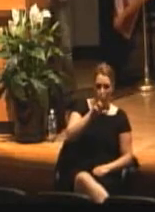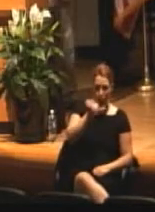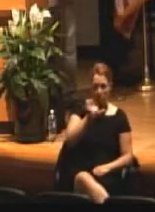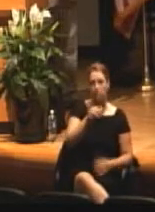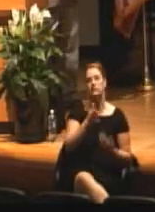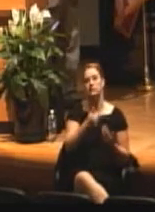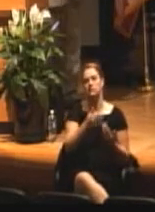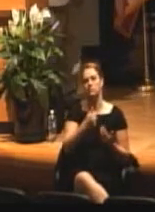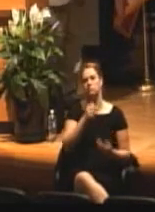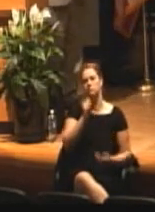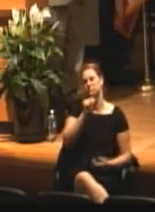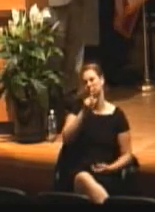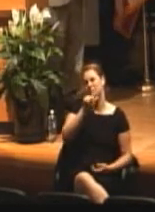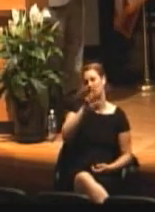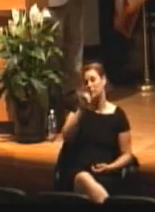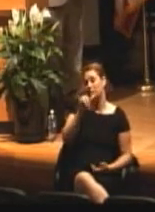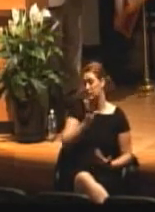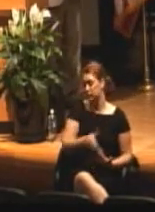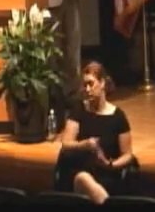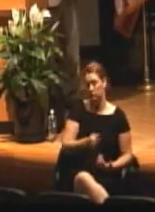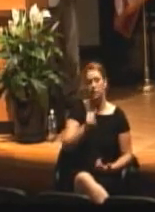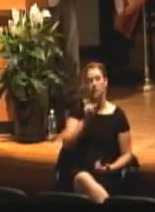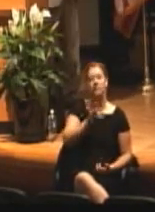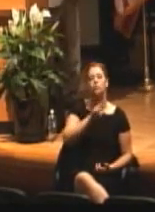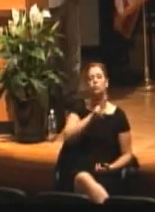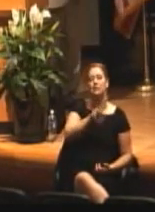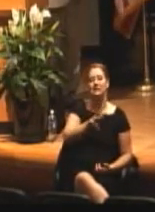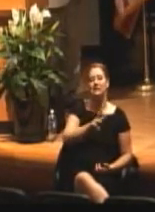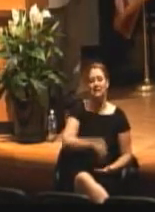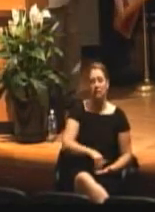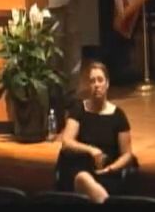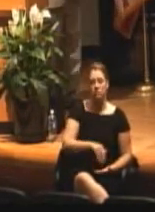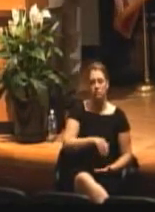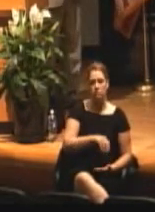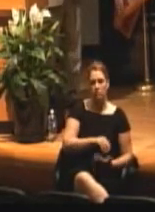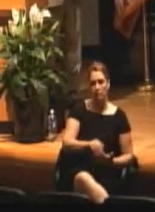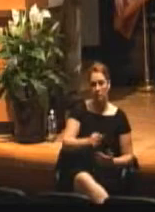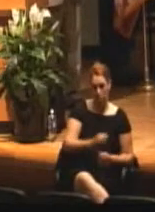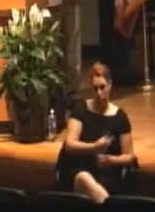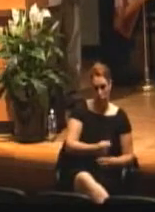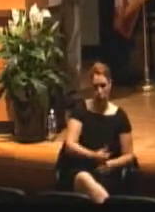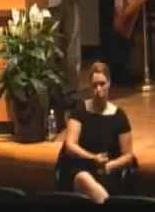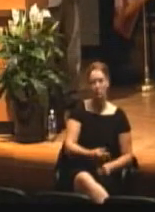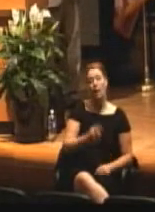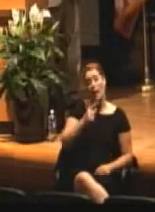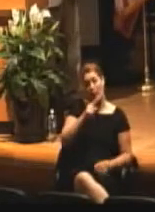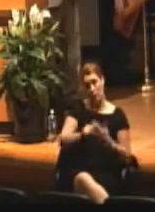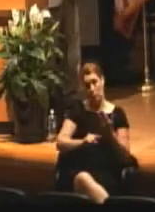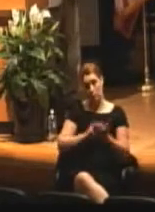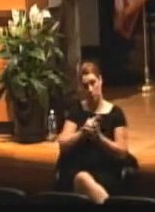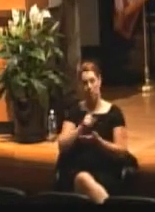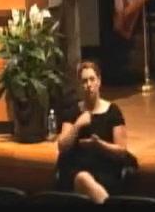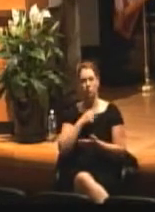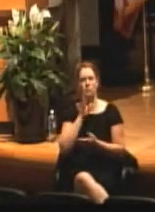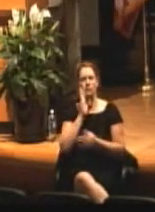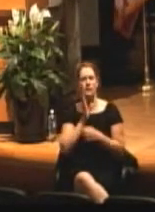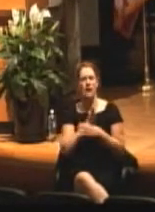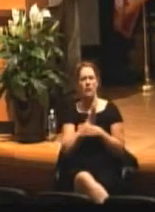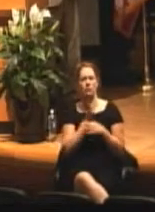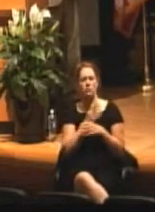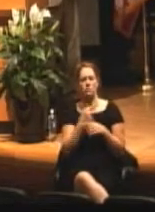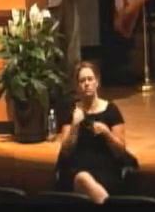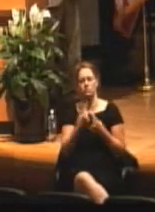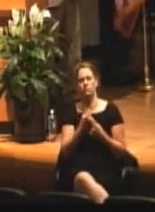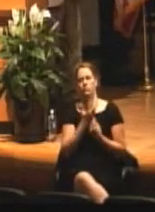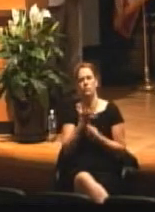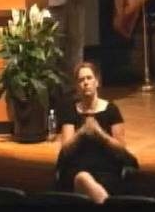paid $36,000 a year, whatever it is, that's our number. Hourly, we're gonna take an average of the last couple years.